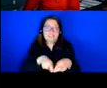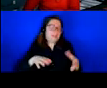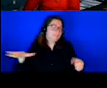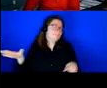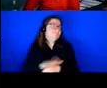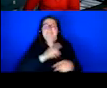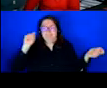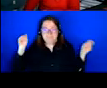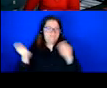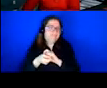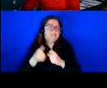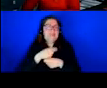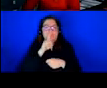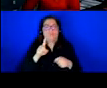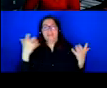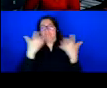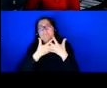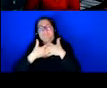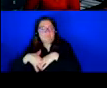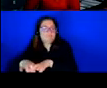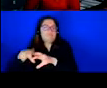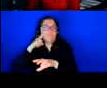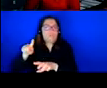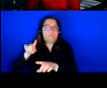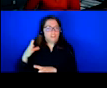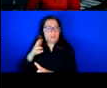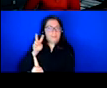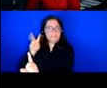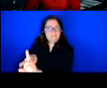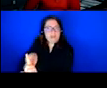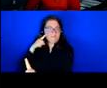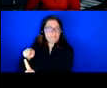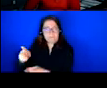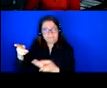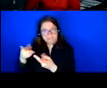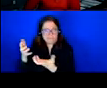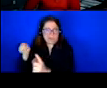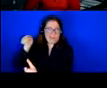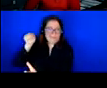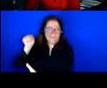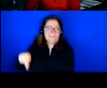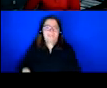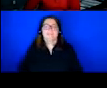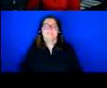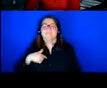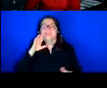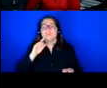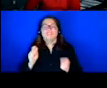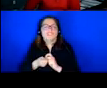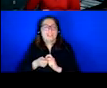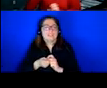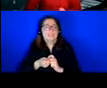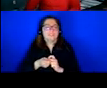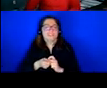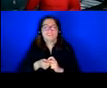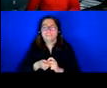to make sure that it makes sense for the job that they're applying for, the position that they're wanting. I'm going to switch gears really quickly because I